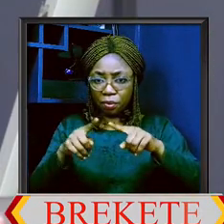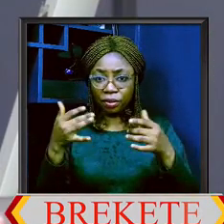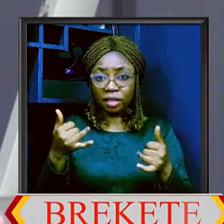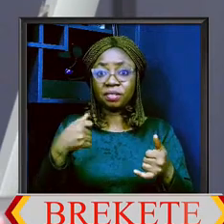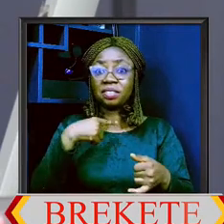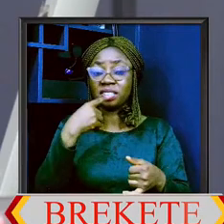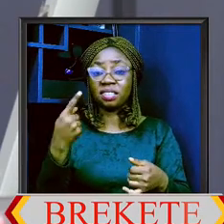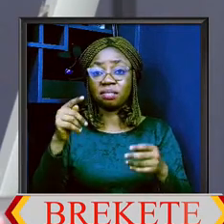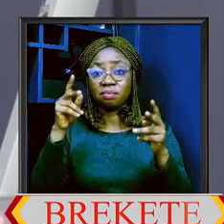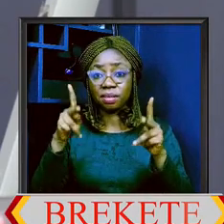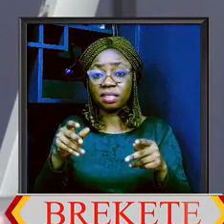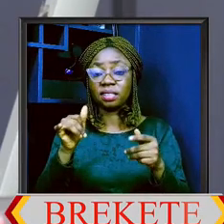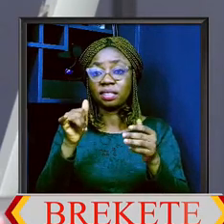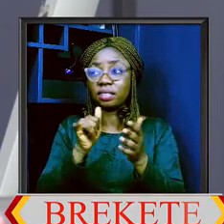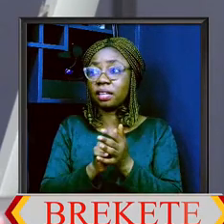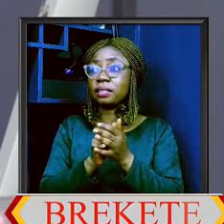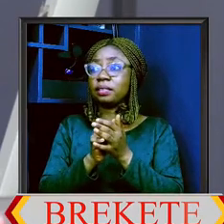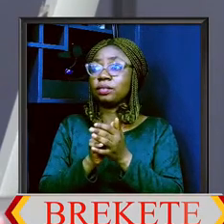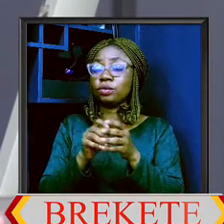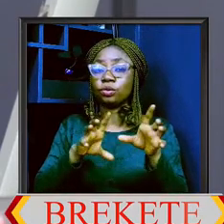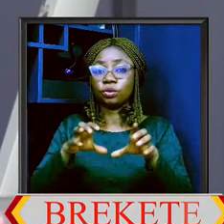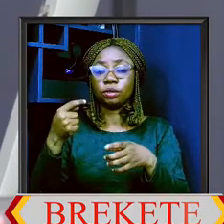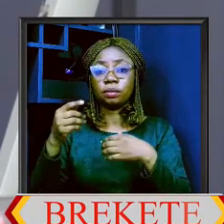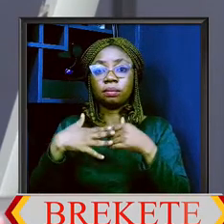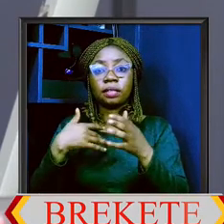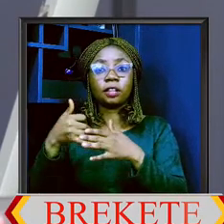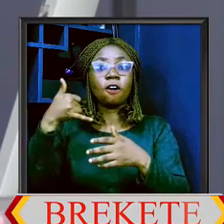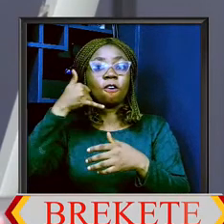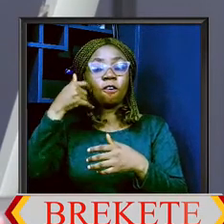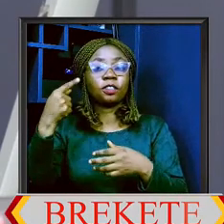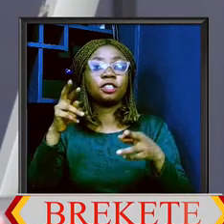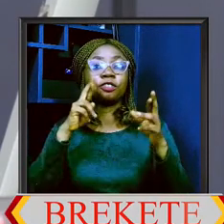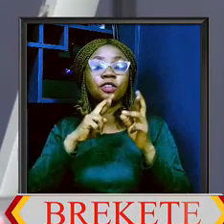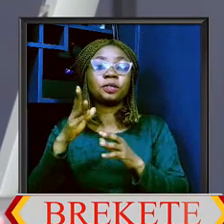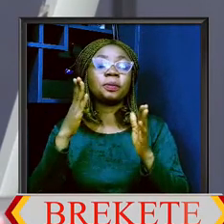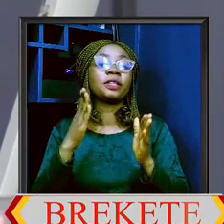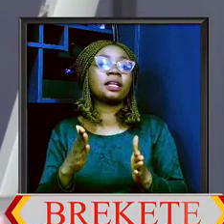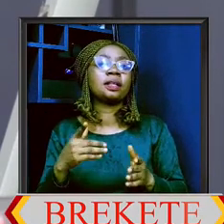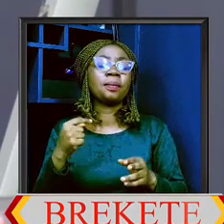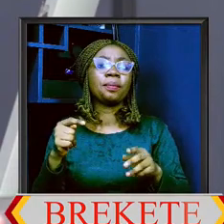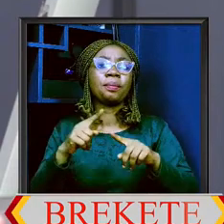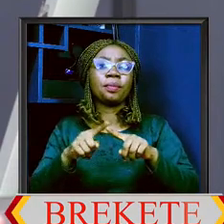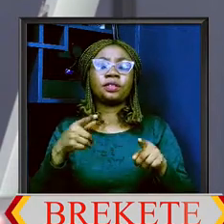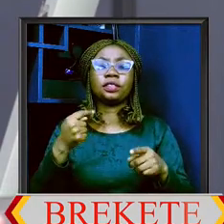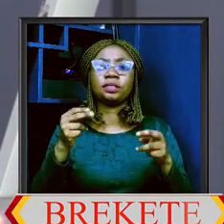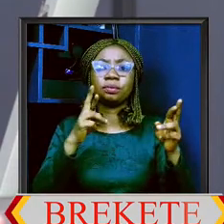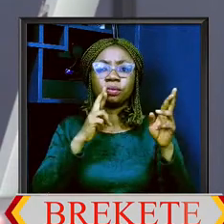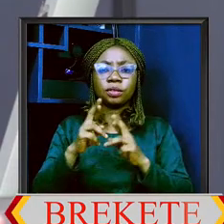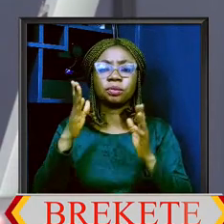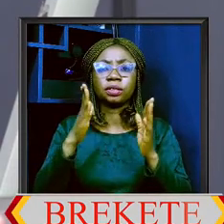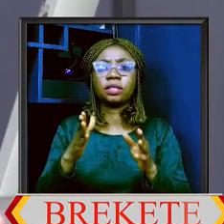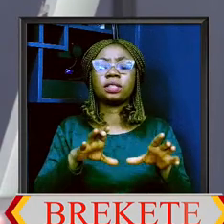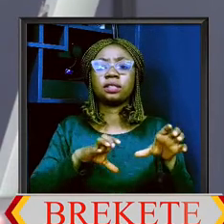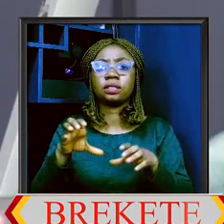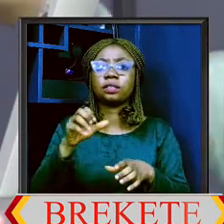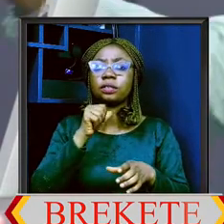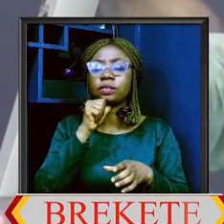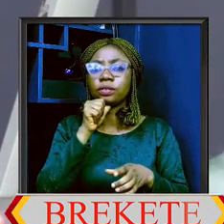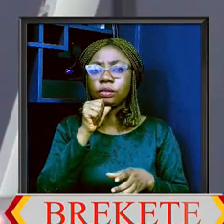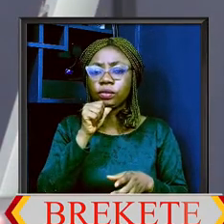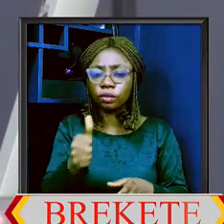the respondent he called the respond but the respond don't come to that